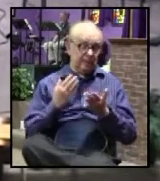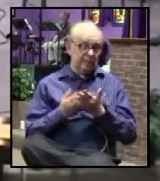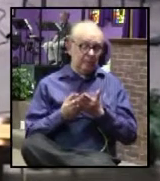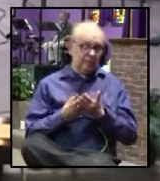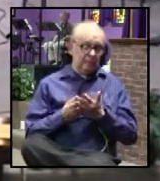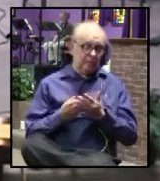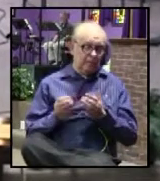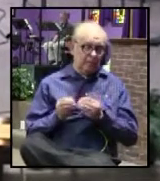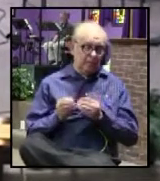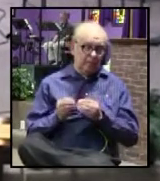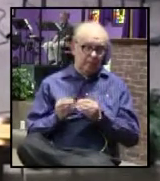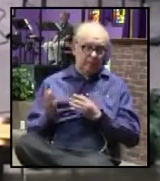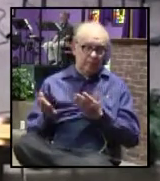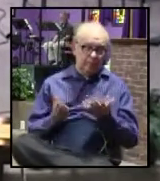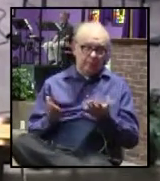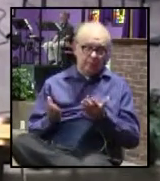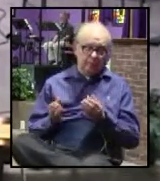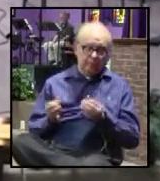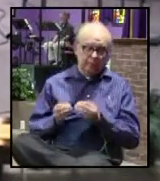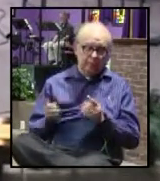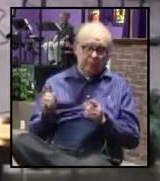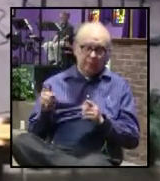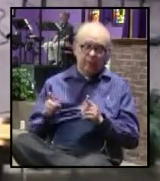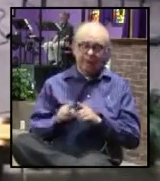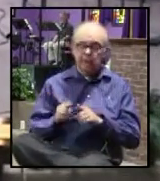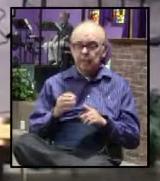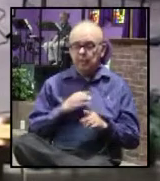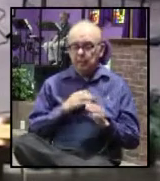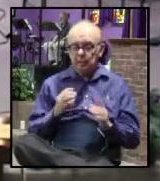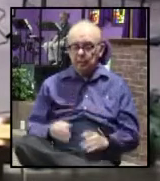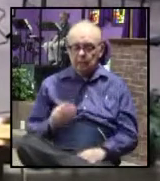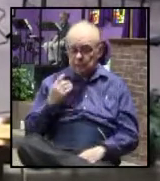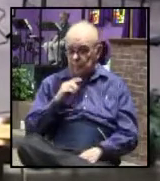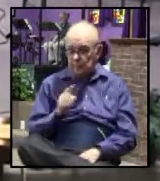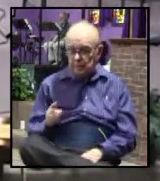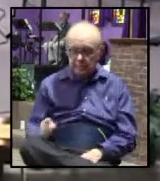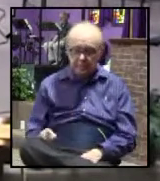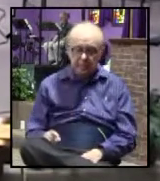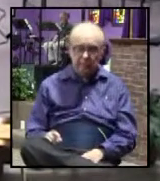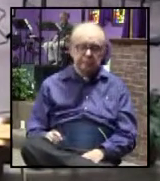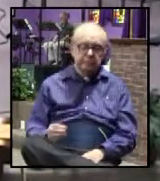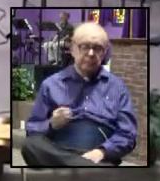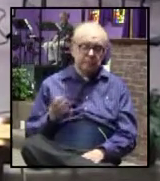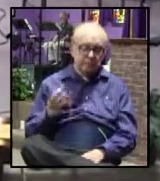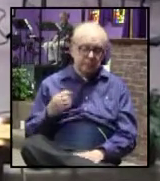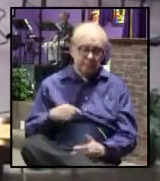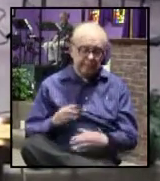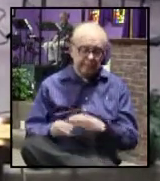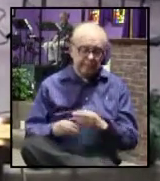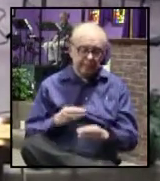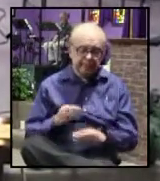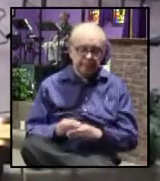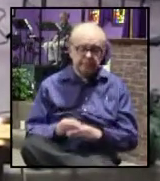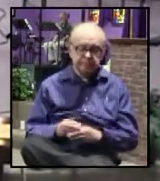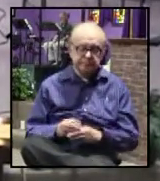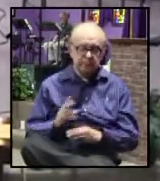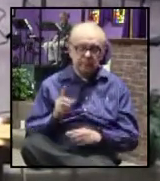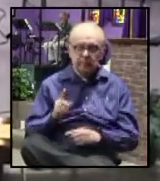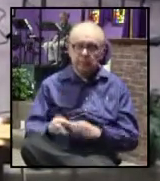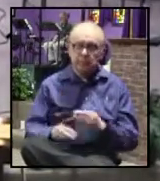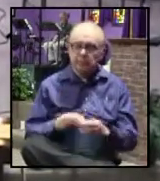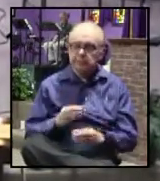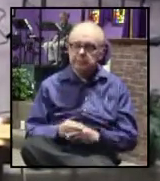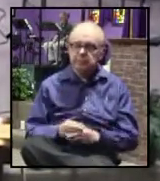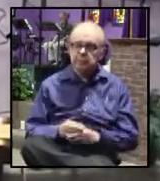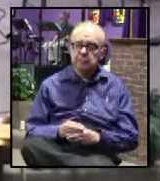The more you serve, the more you're like Christ. I don't know about you guys, but if there's too much of me in the world, there's too much of you in the